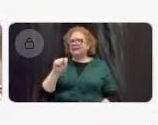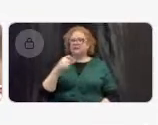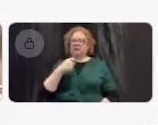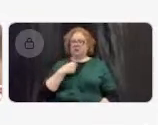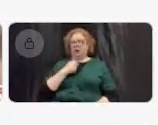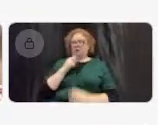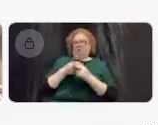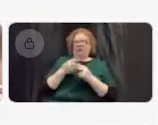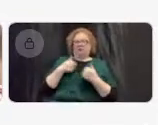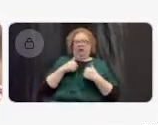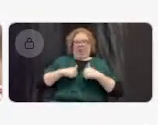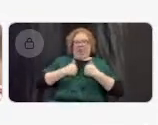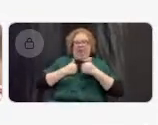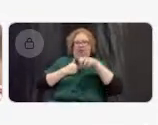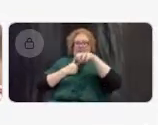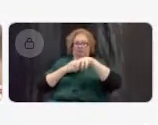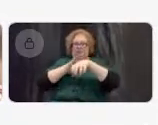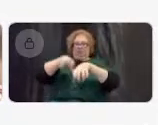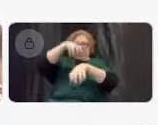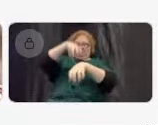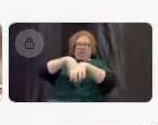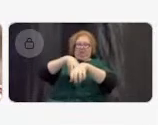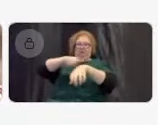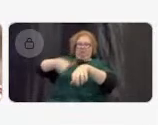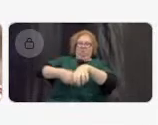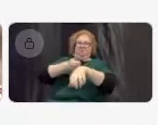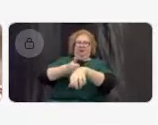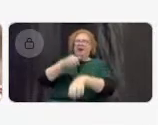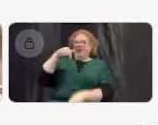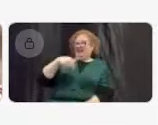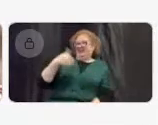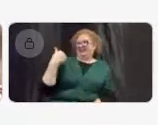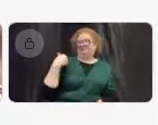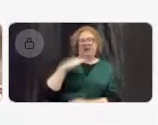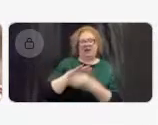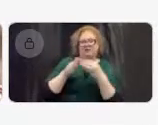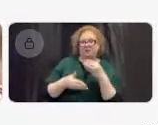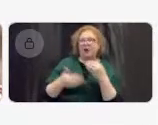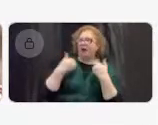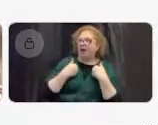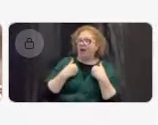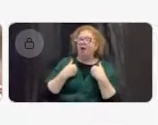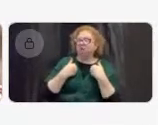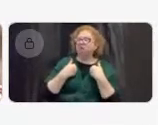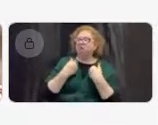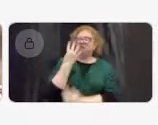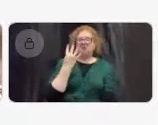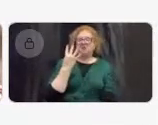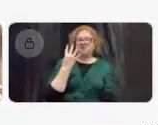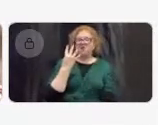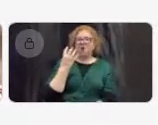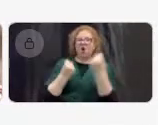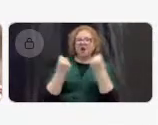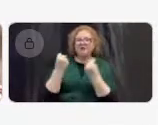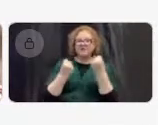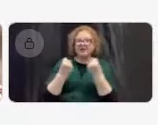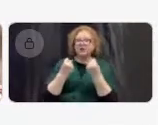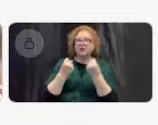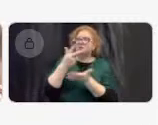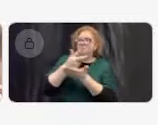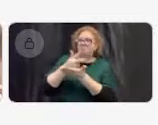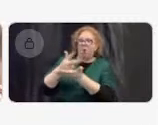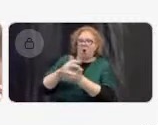property, and I can attest that this past weekend has been stated there were 4 vehicles parked behind the